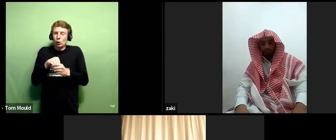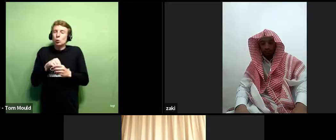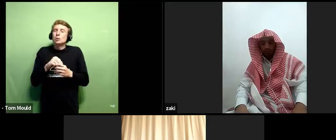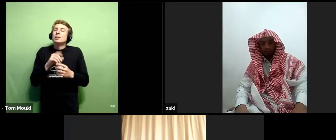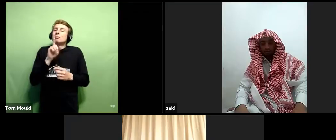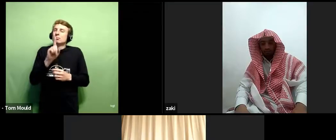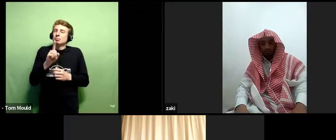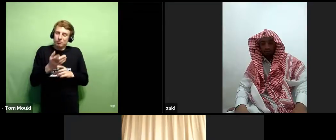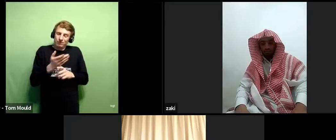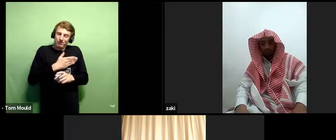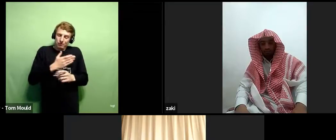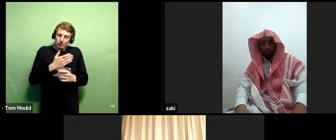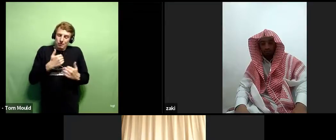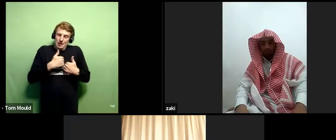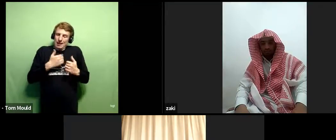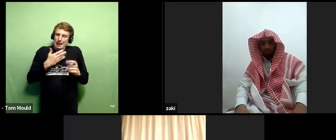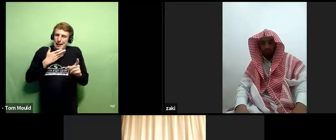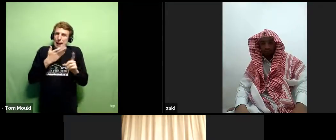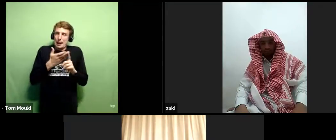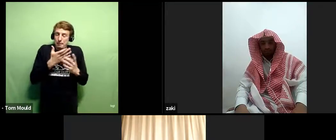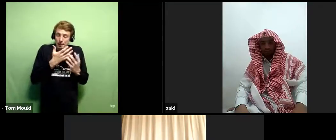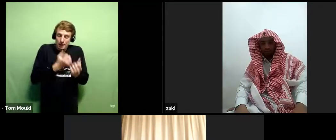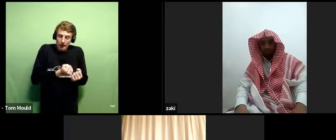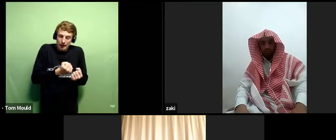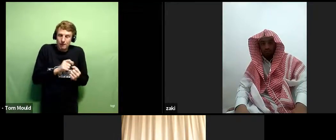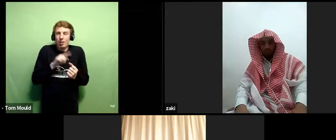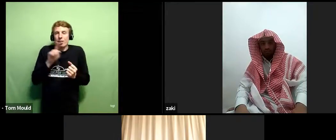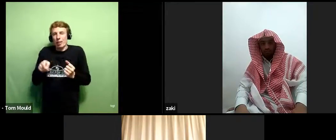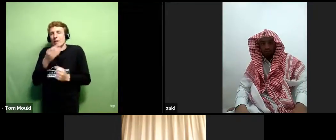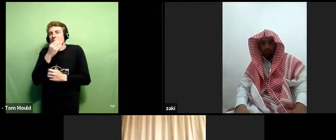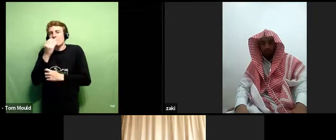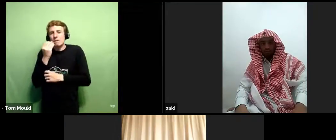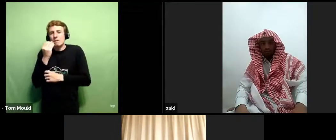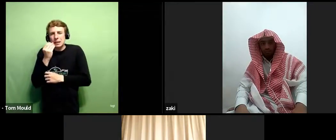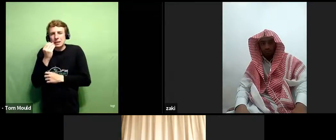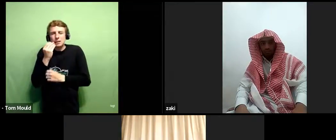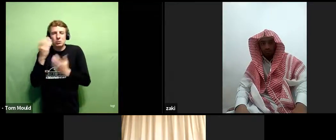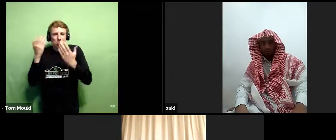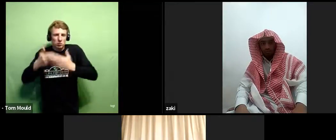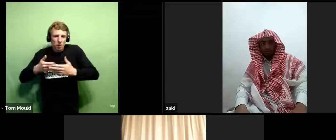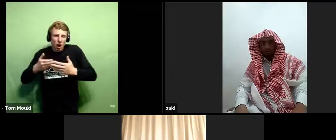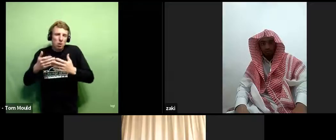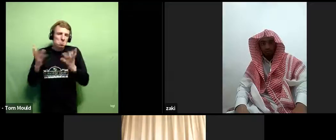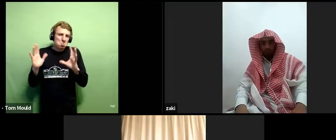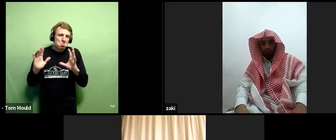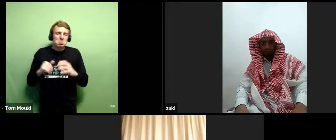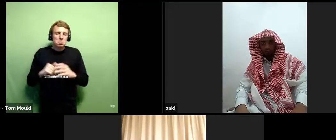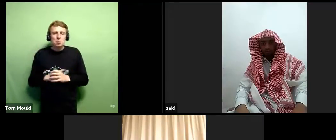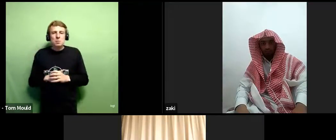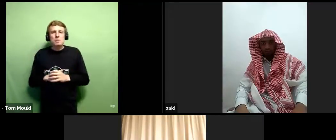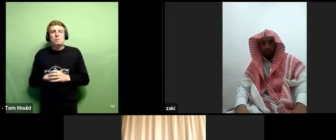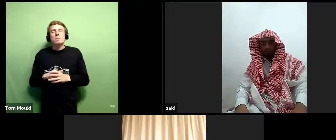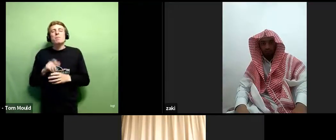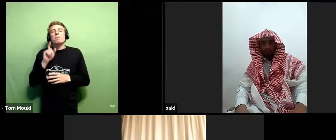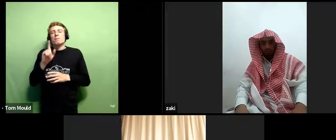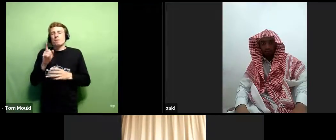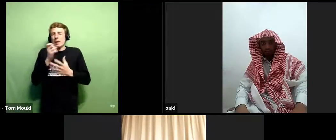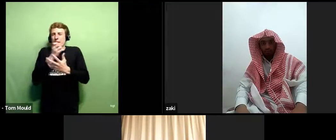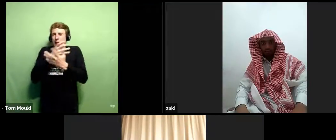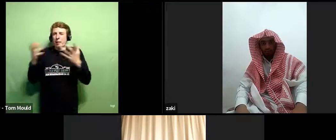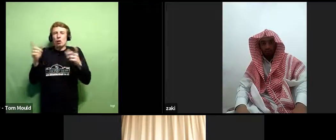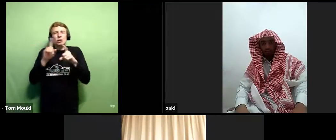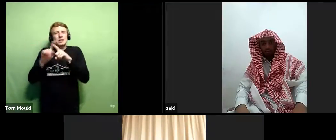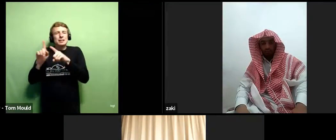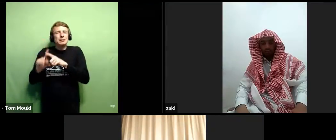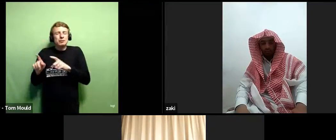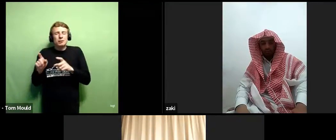is a narration that comes with lots of different wordings on many different companions of the Prophet, peace and blessings be